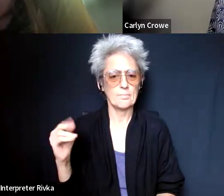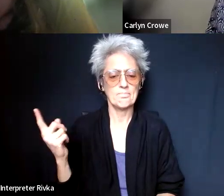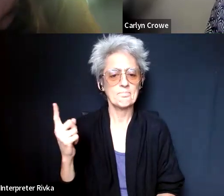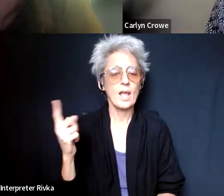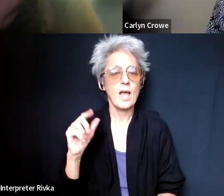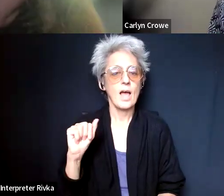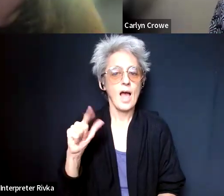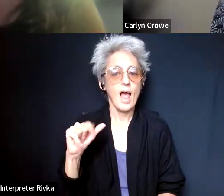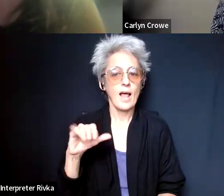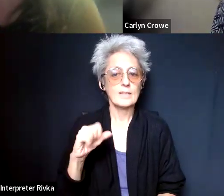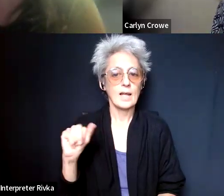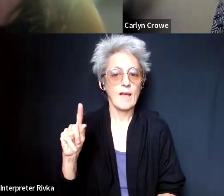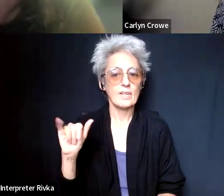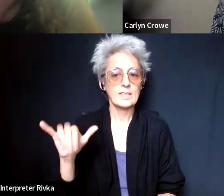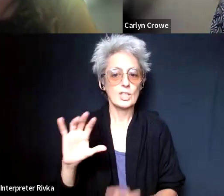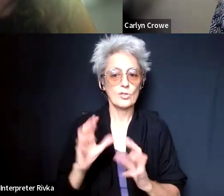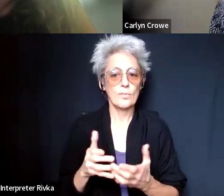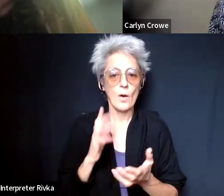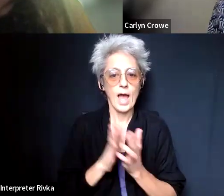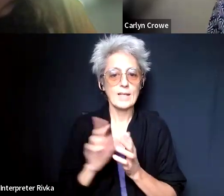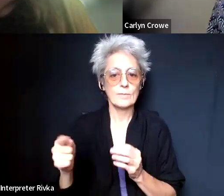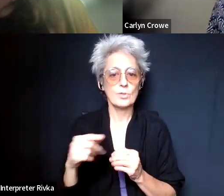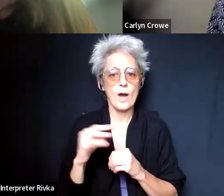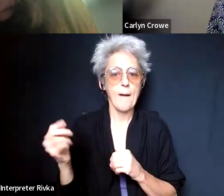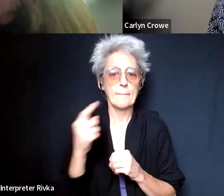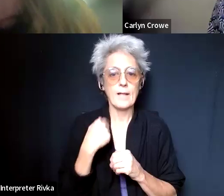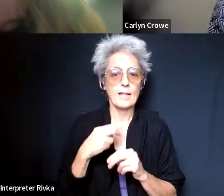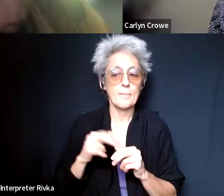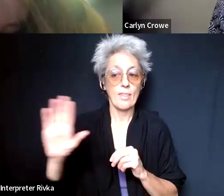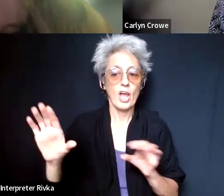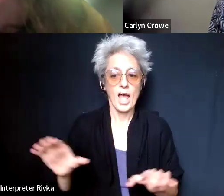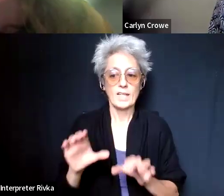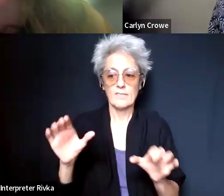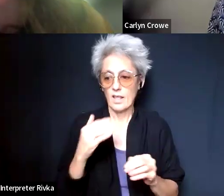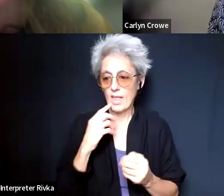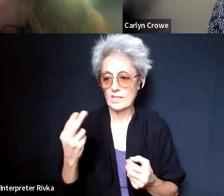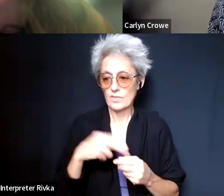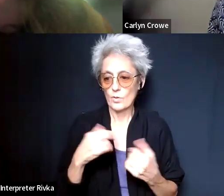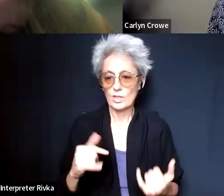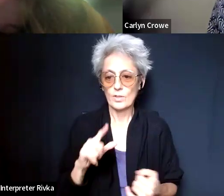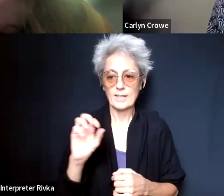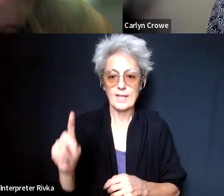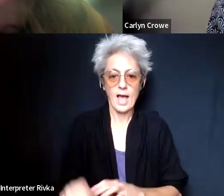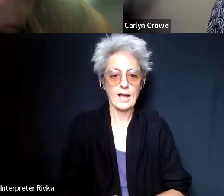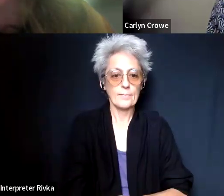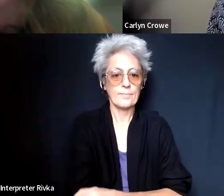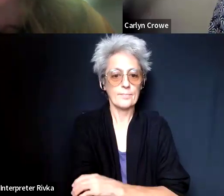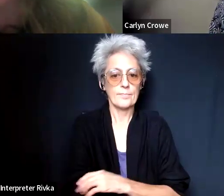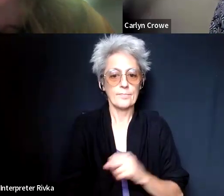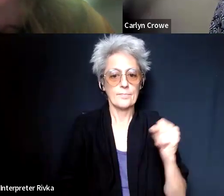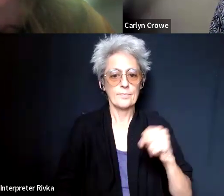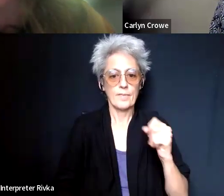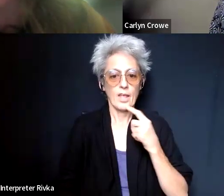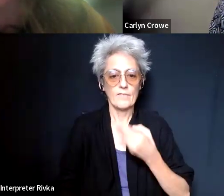I'm going to ask him to tell us about their activities. Thanks for being here today, Zach. Yeah, thank you for having